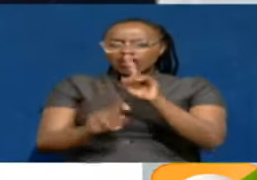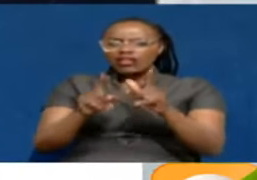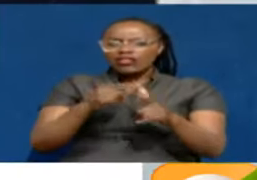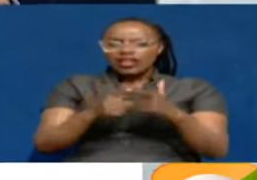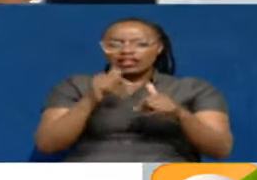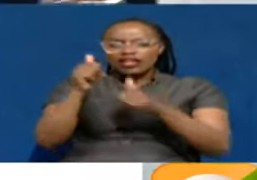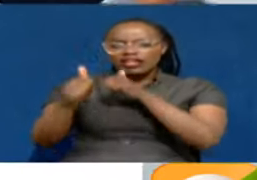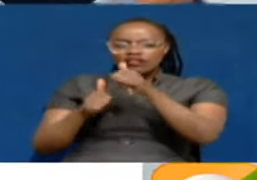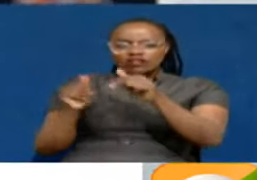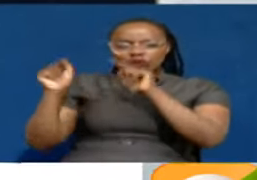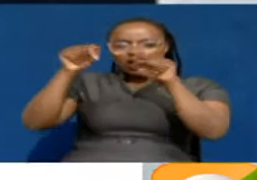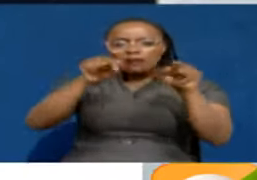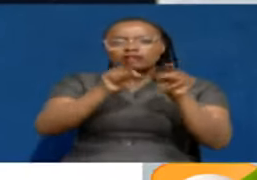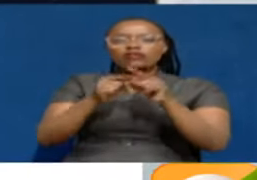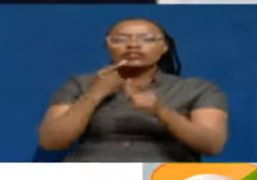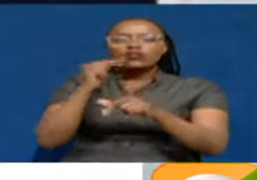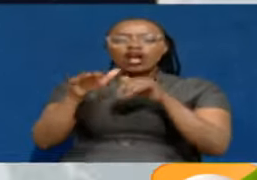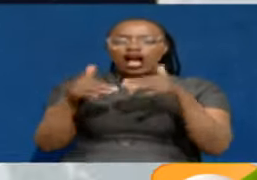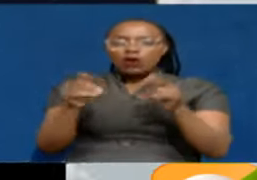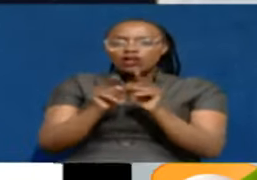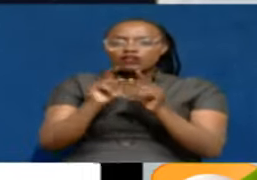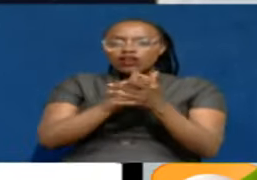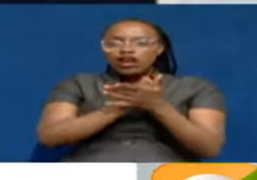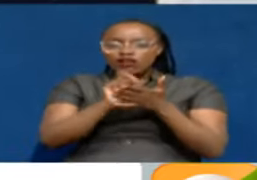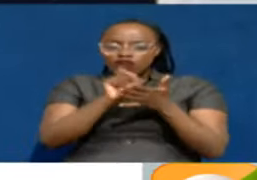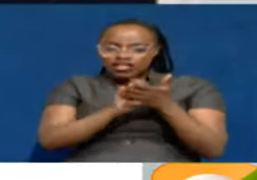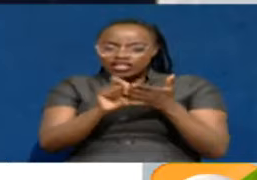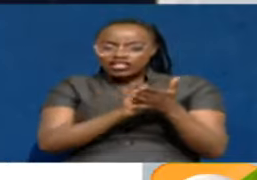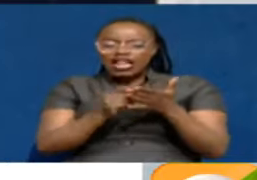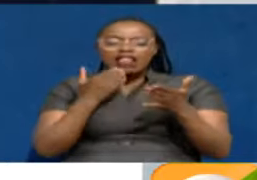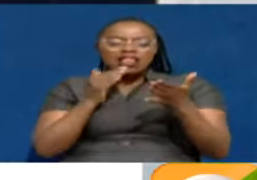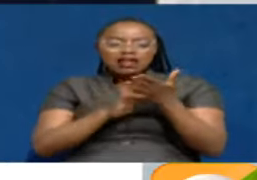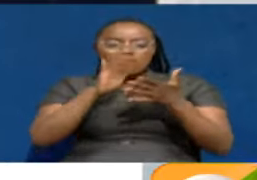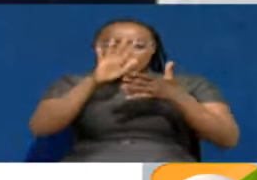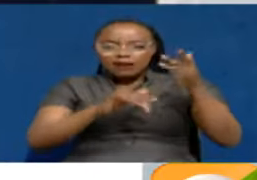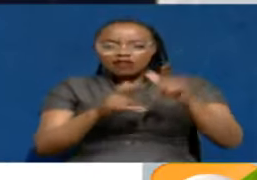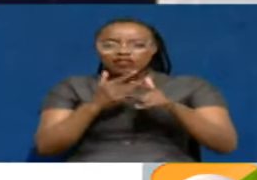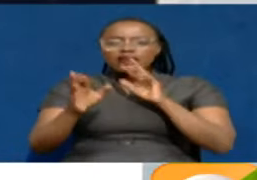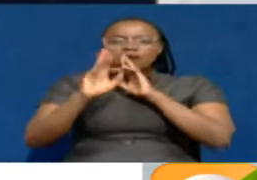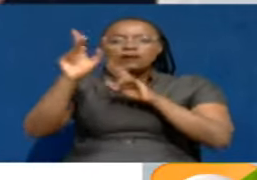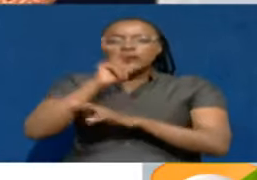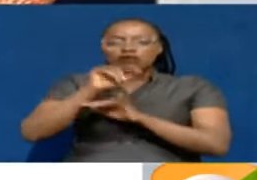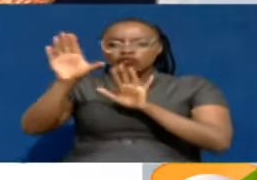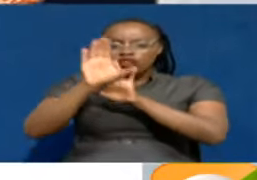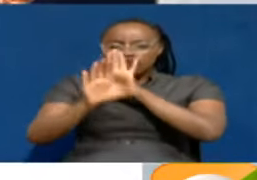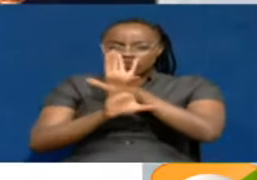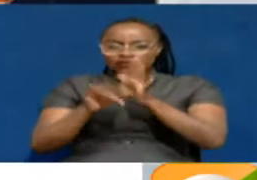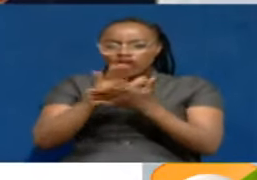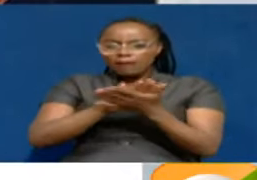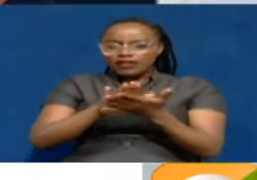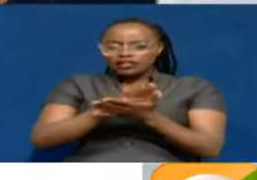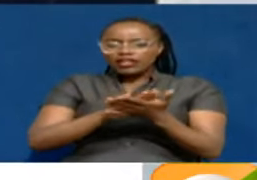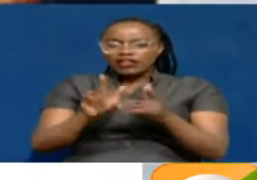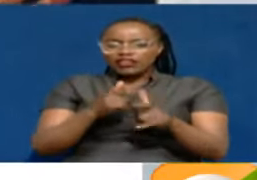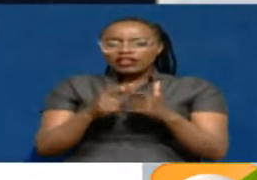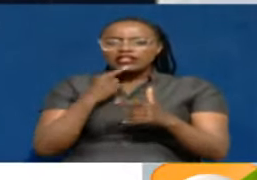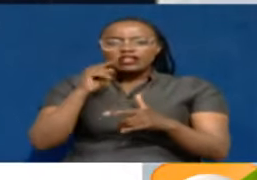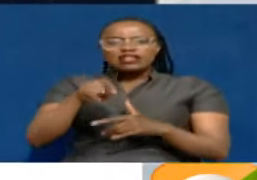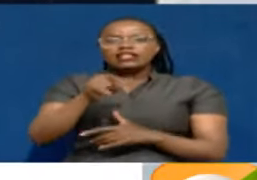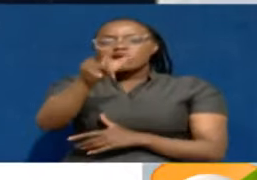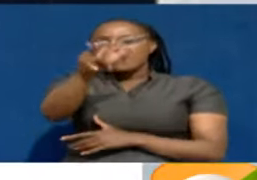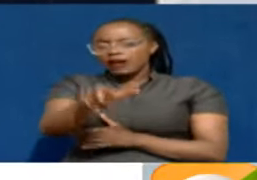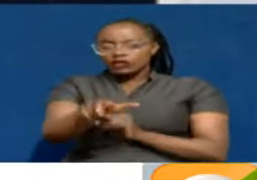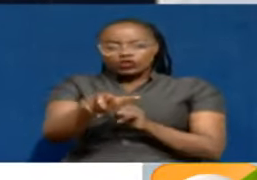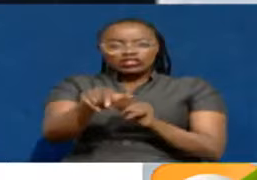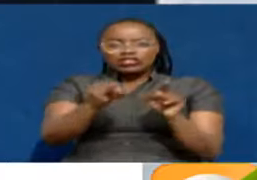and then refused to appear subsequently. And you talked about how he had written a scathing letter. Nojo alishtakiwa kwa constitutional cause, basically. Yes. Yeah. They say this guy